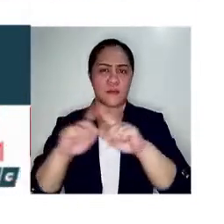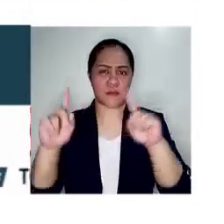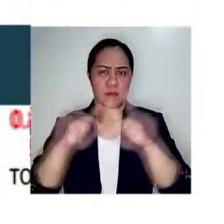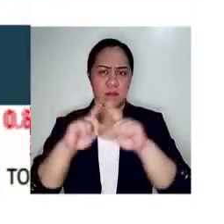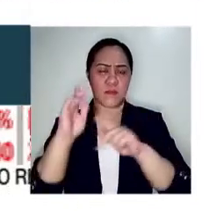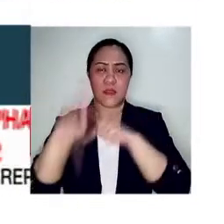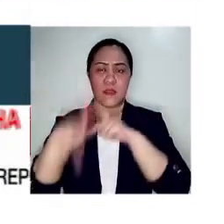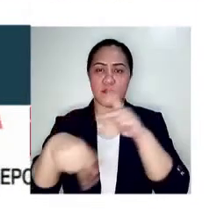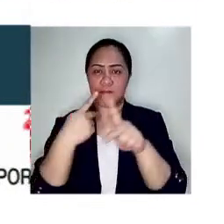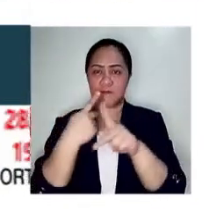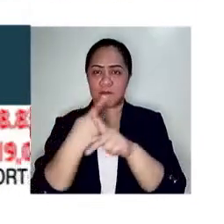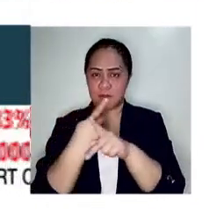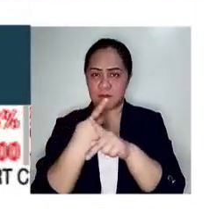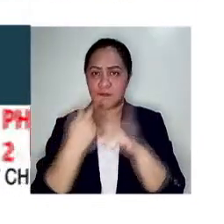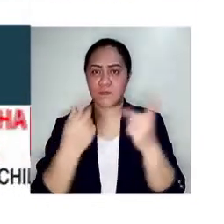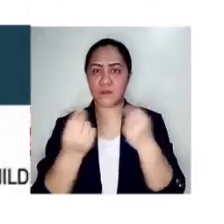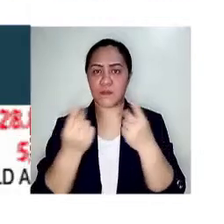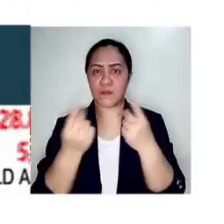taken